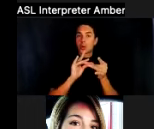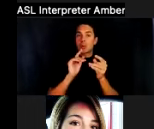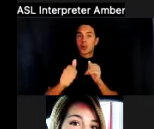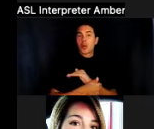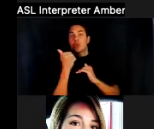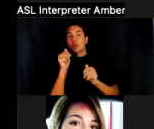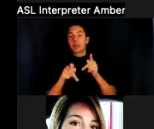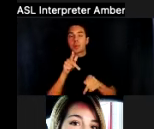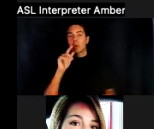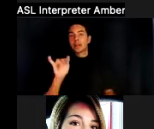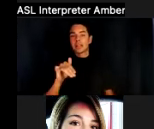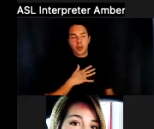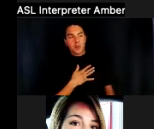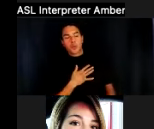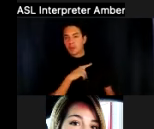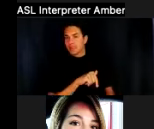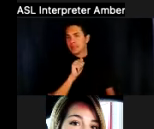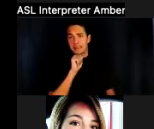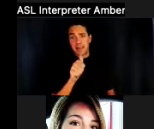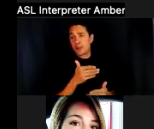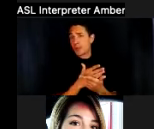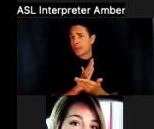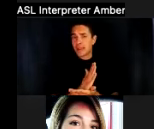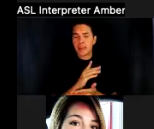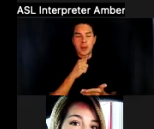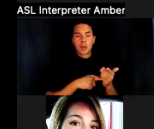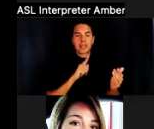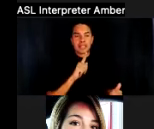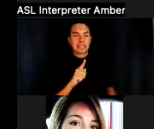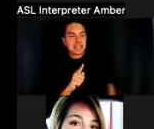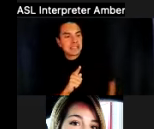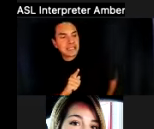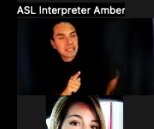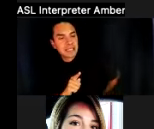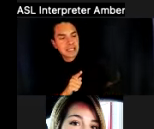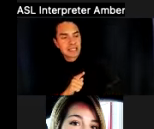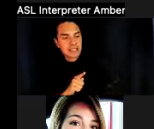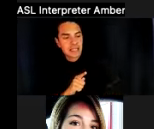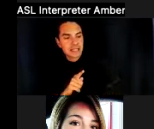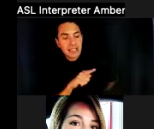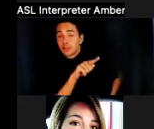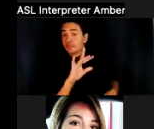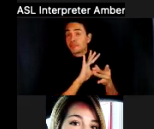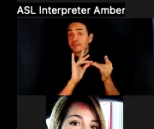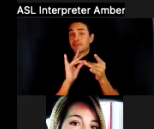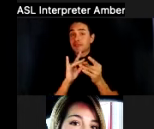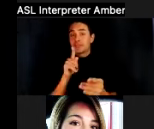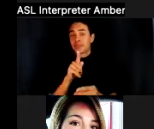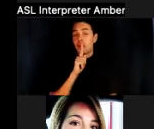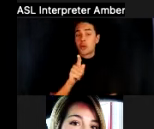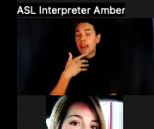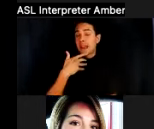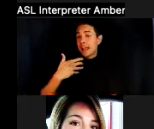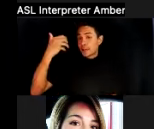too, who are like, oh yeah, this is not okay. Like what might, there, like you guys had said too in the chat, like that there are elders